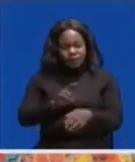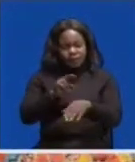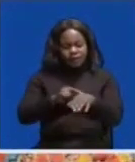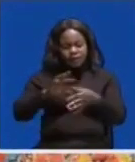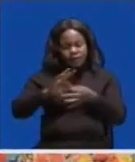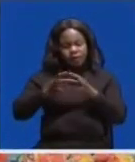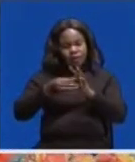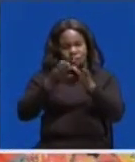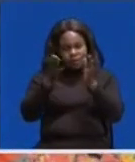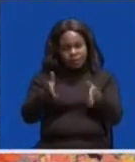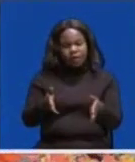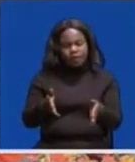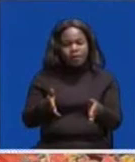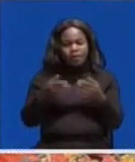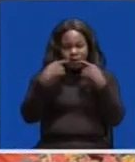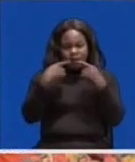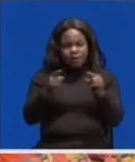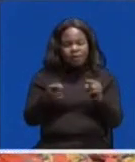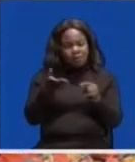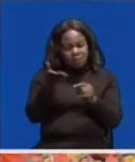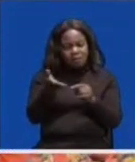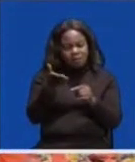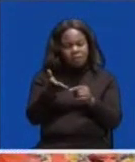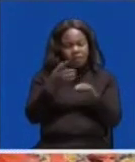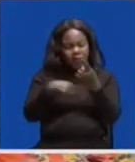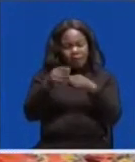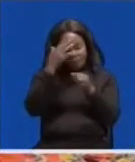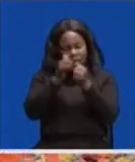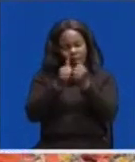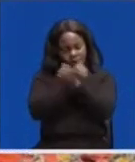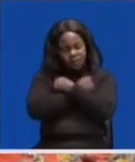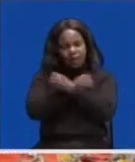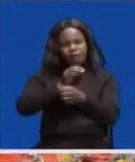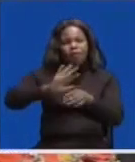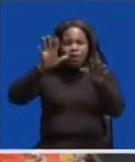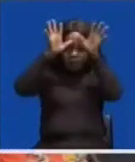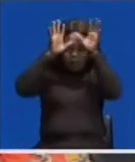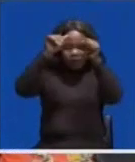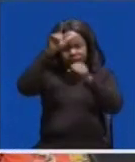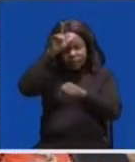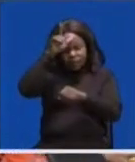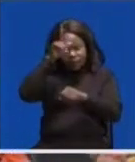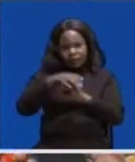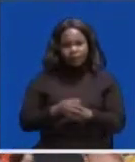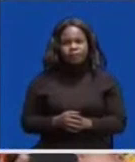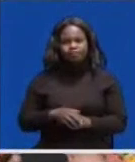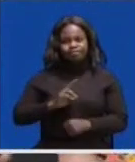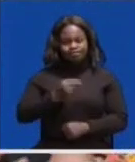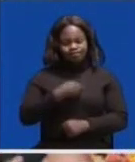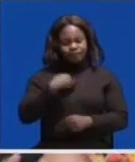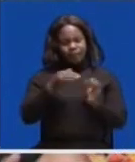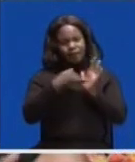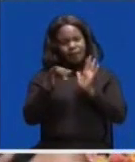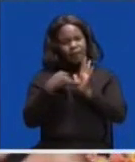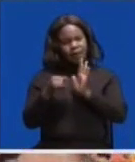Coordinator Clement Tembo disclosed that the gesture is as a result of love from President Edgar Lungu. Is that we have identified people that